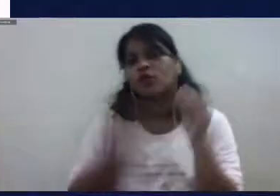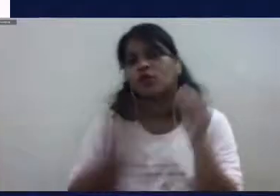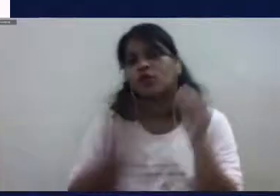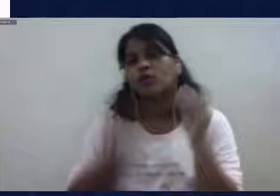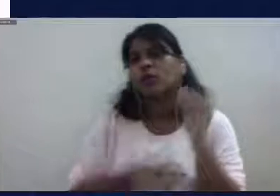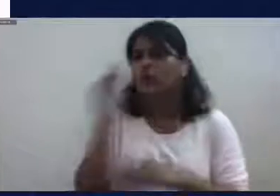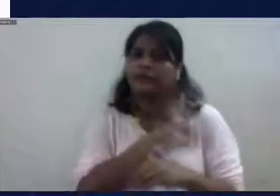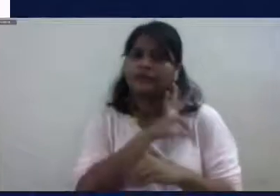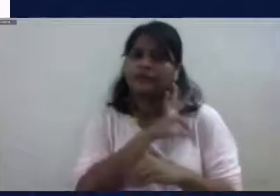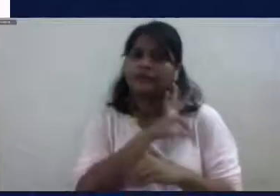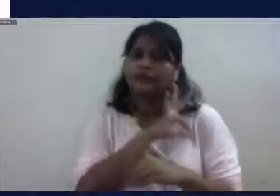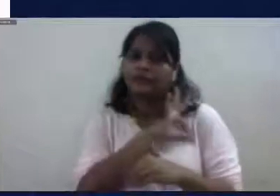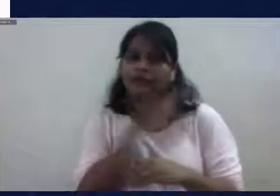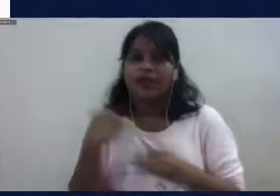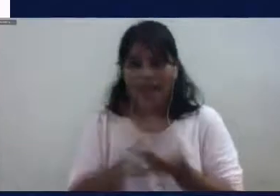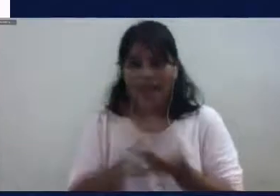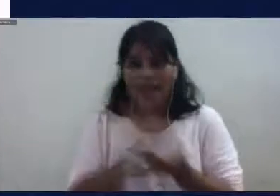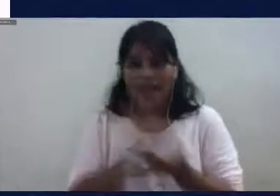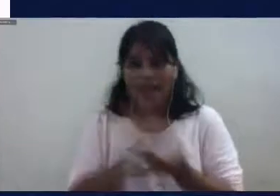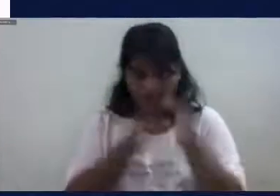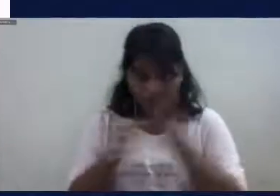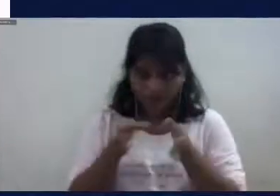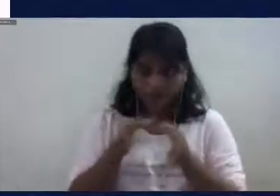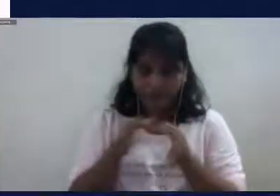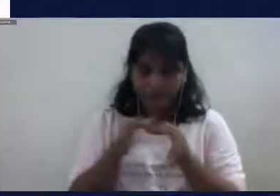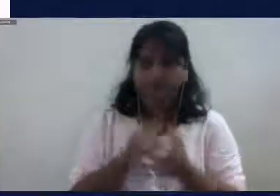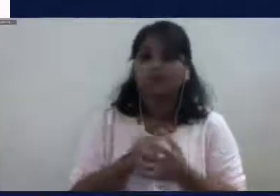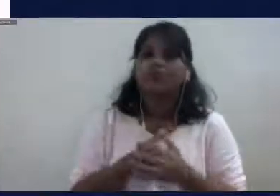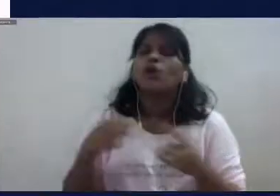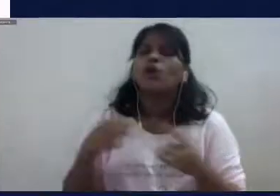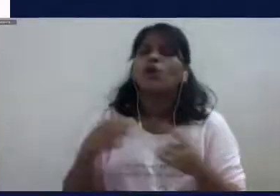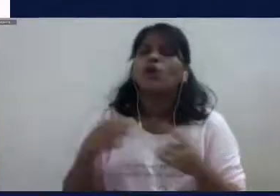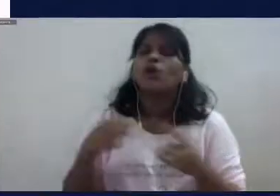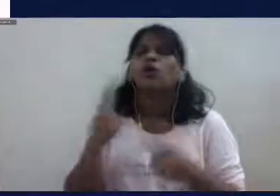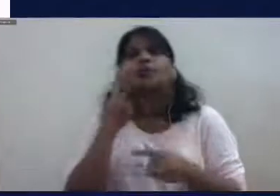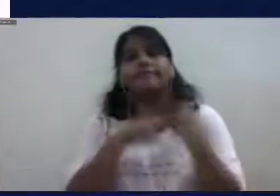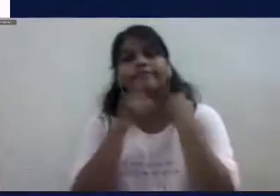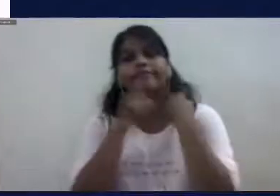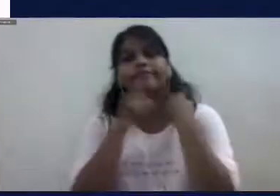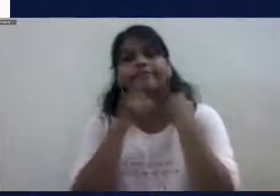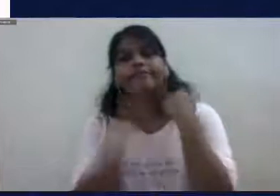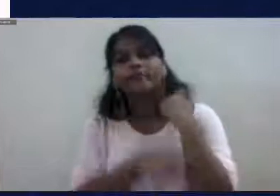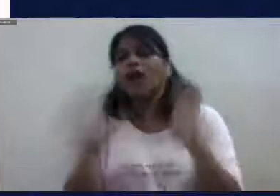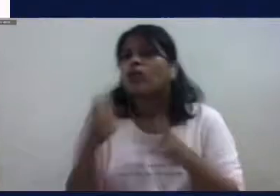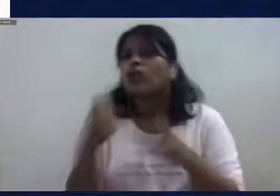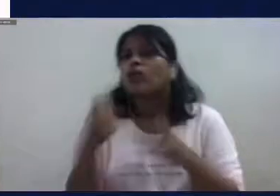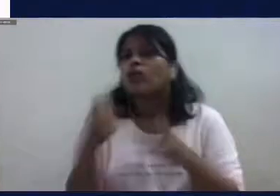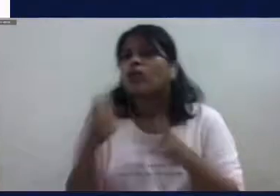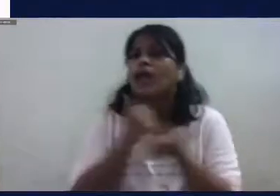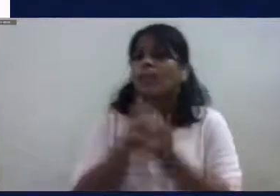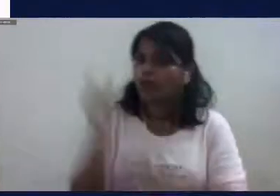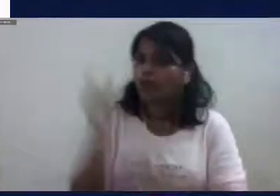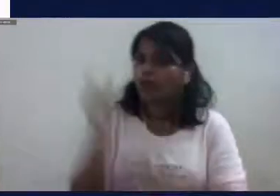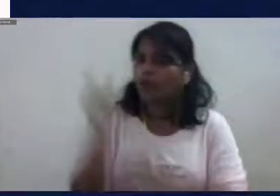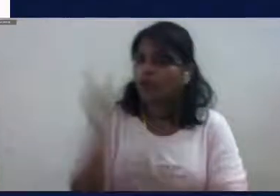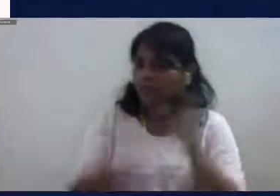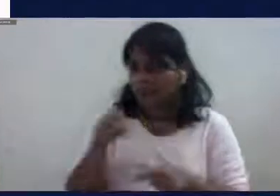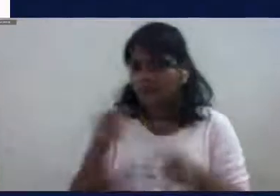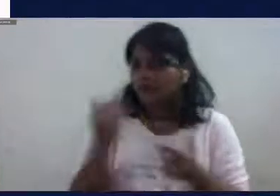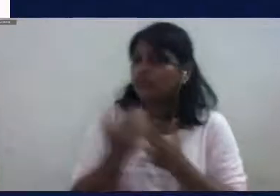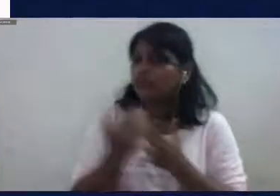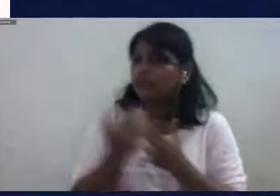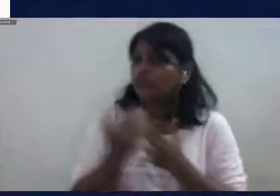favorite definition of that I have is what you see below. How do you most help most people? It's something I